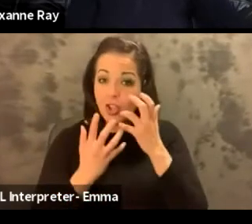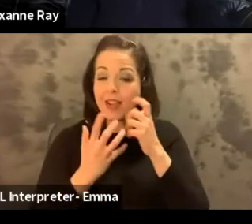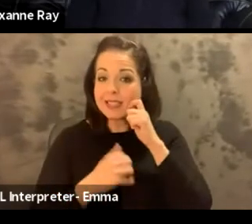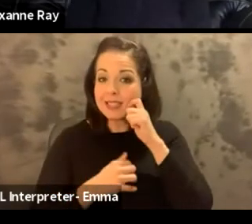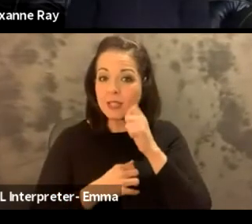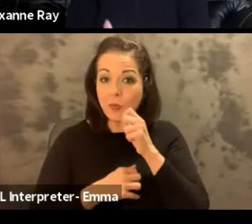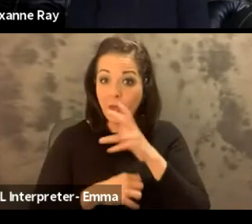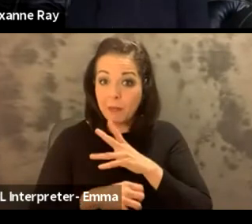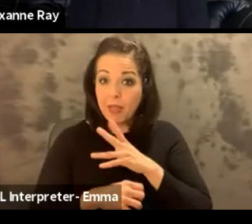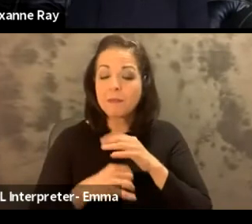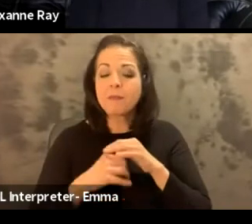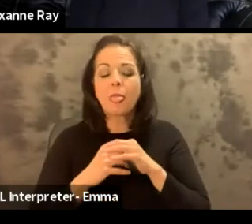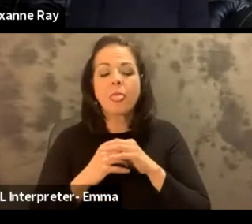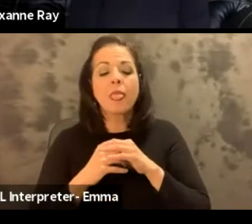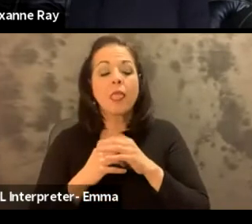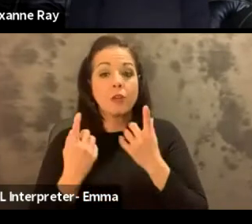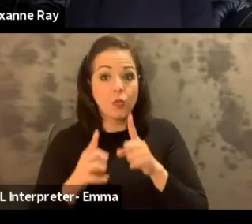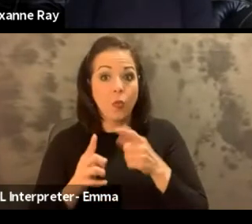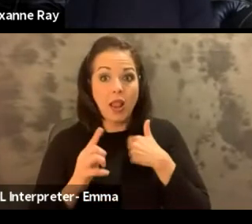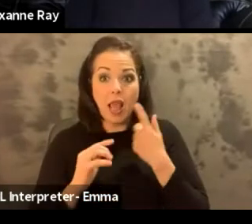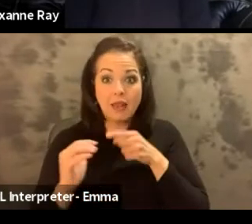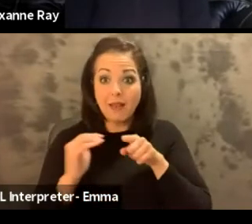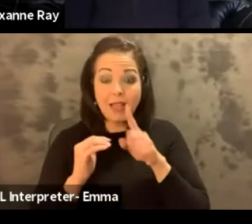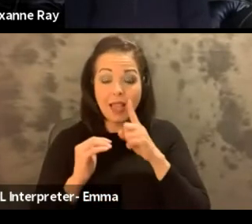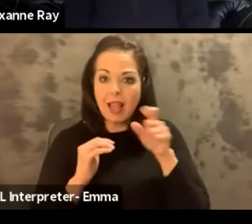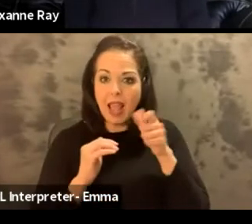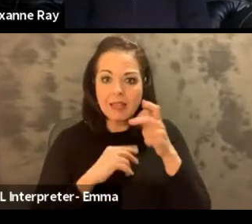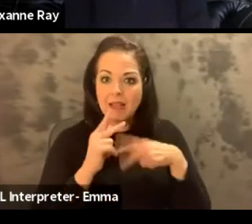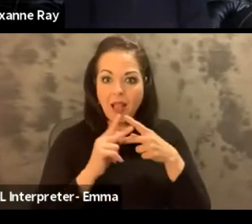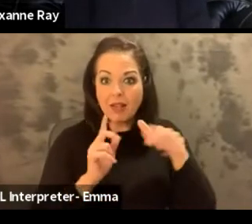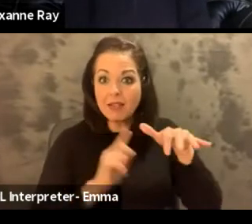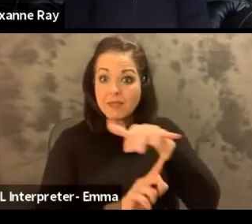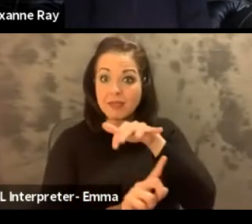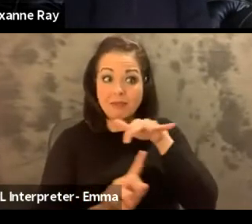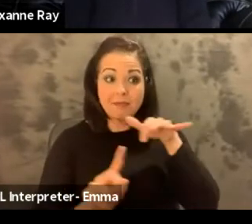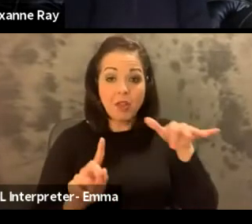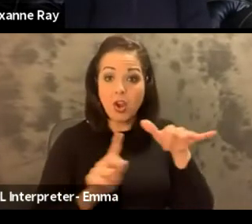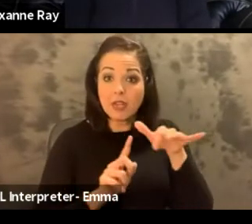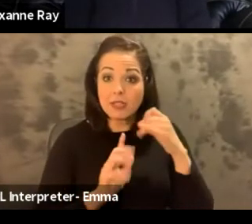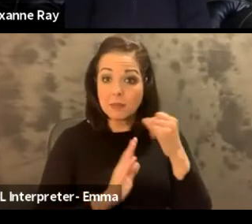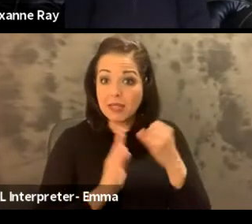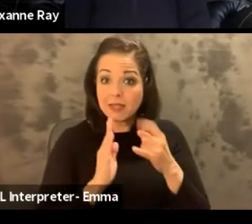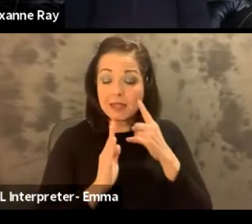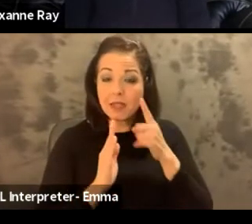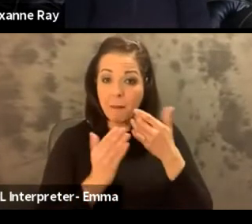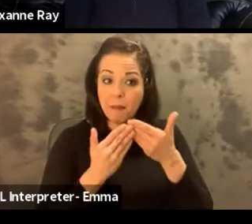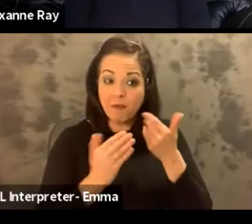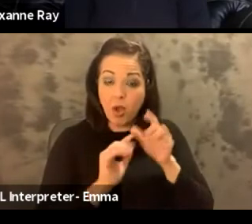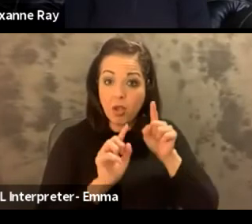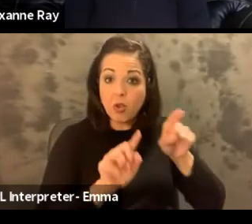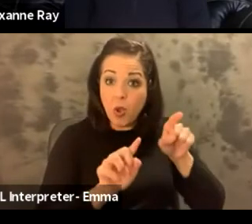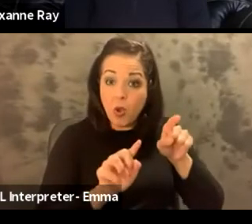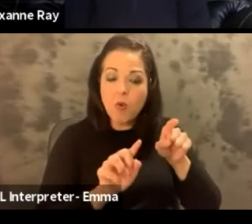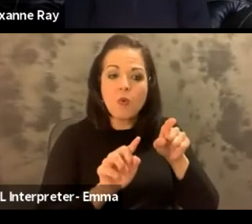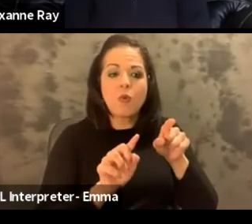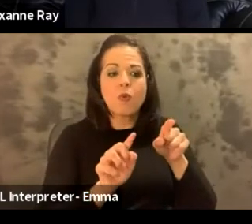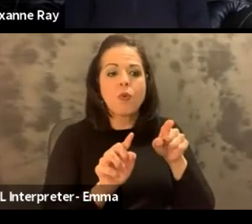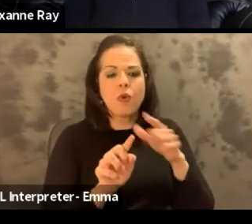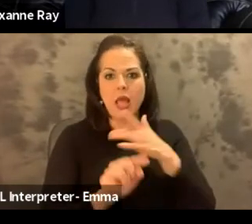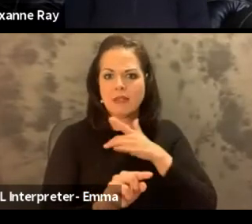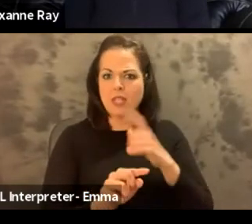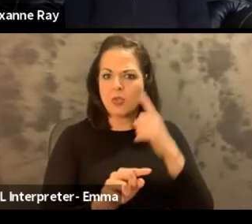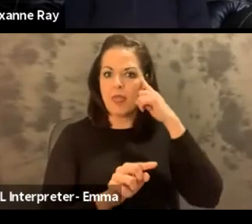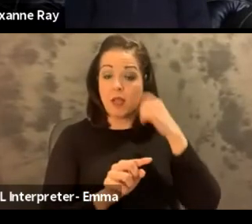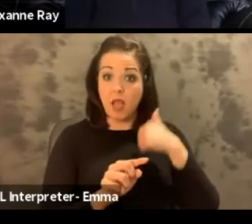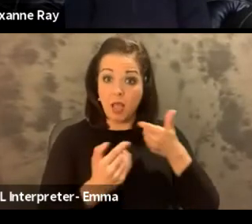And so when I navigate any art spaces, I tend to, before I go into it, I tend to think, do I